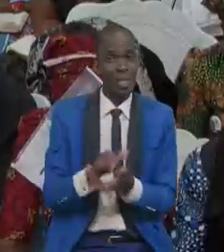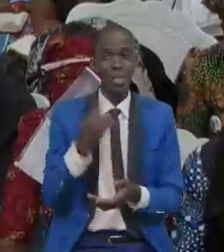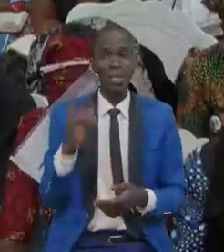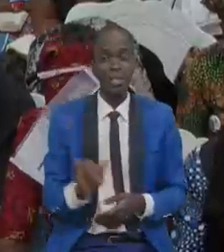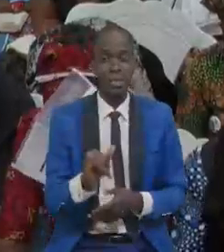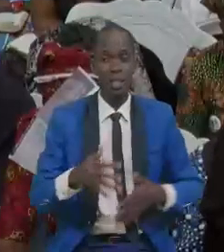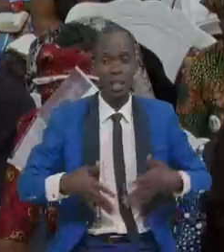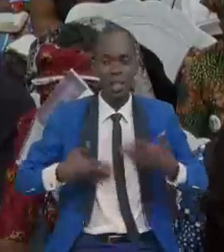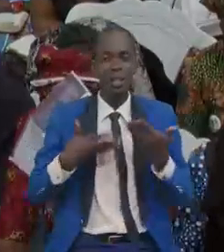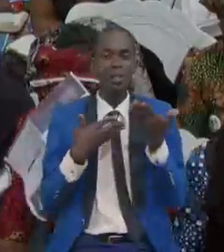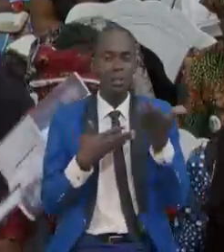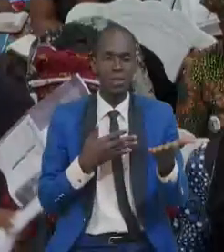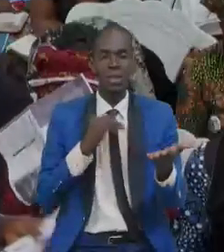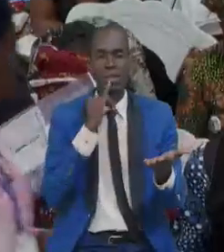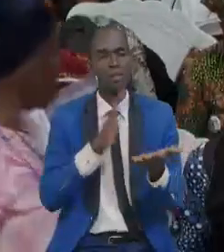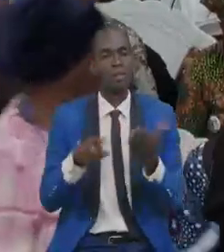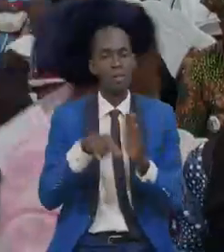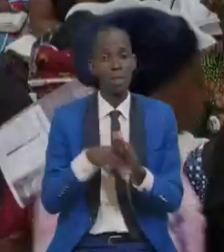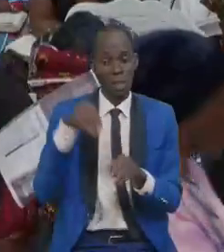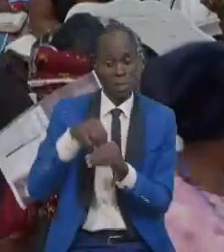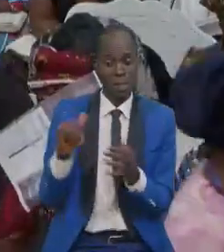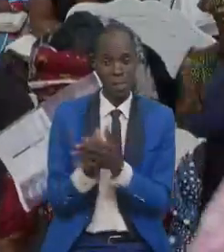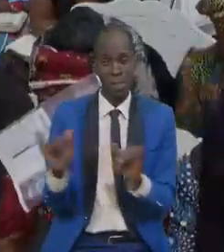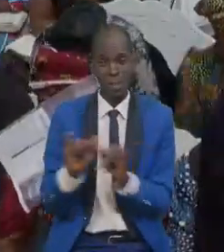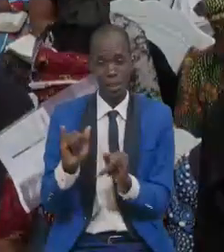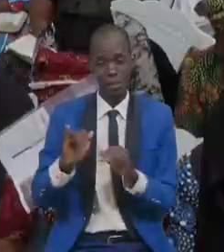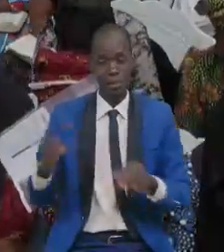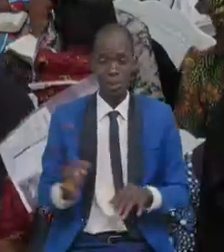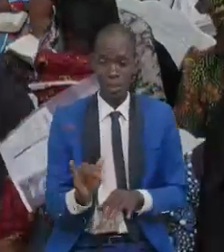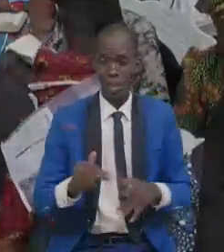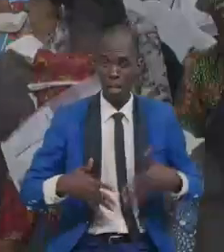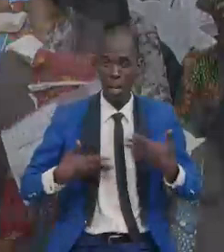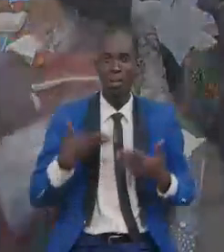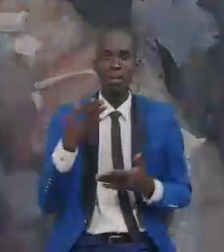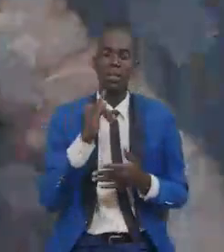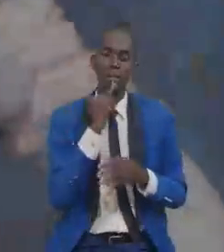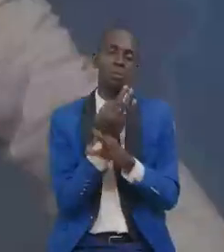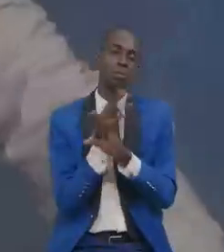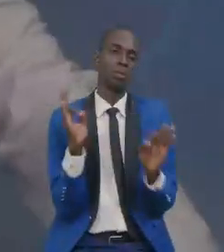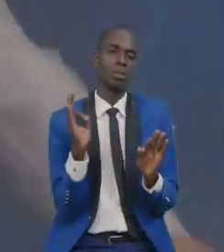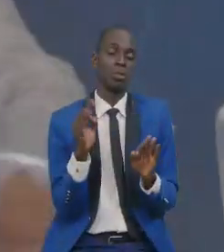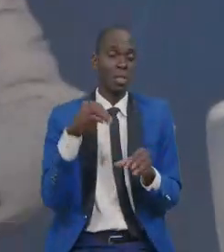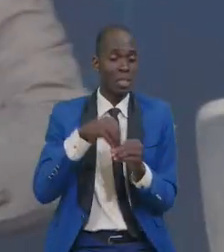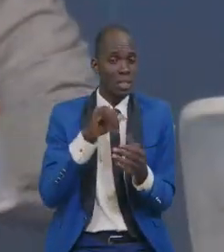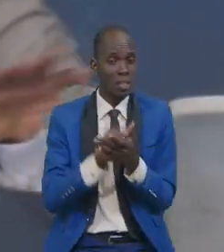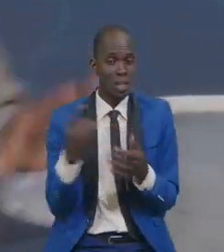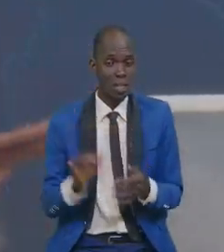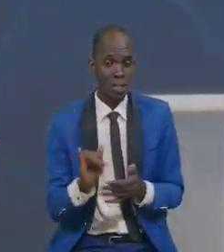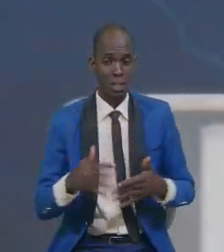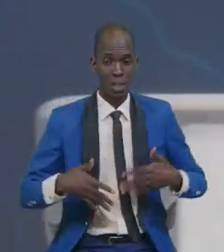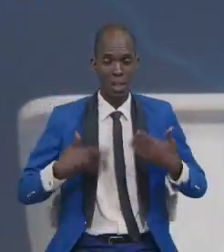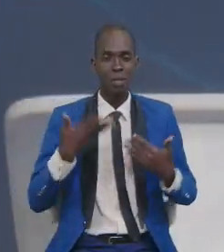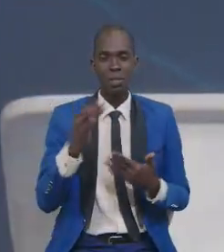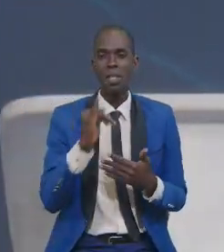is forgiveness. In that eternal life, there is freedom. In that eternal life, there is healing. In that